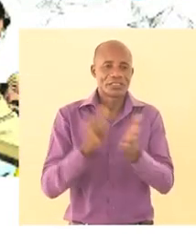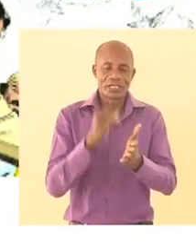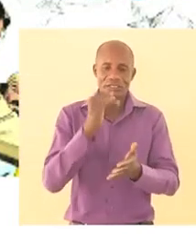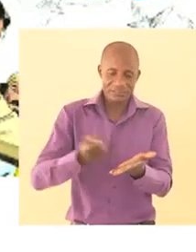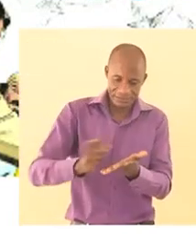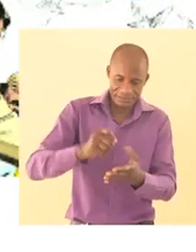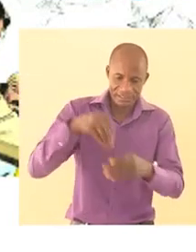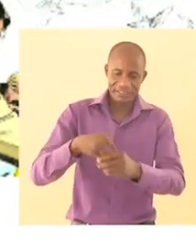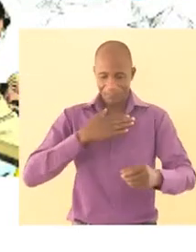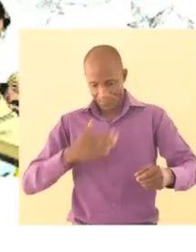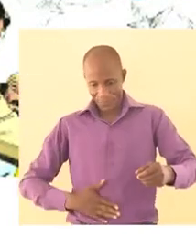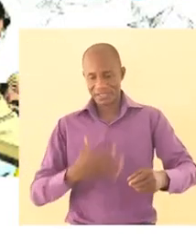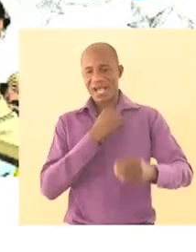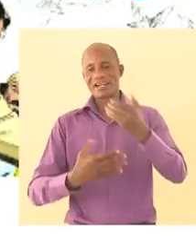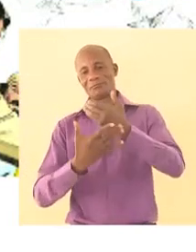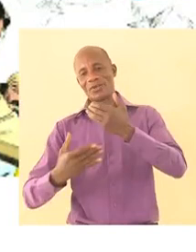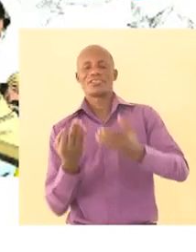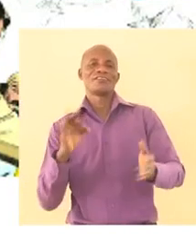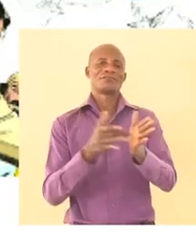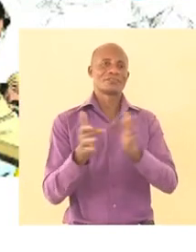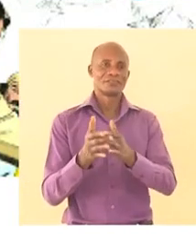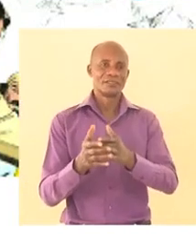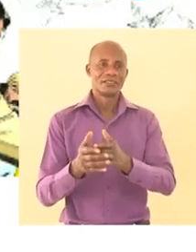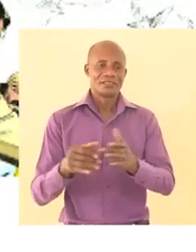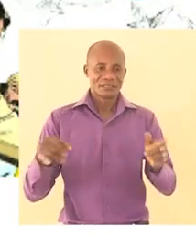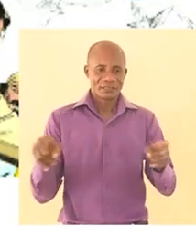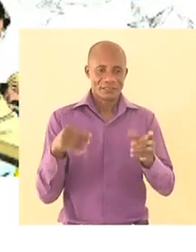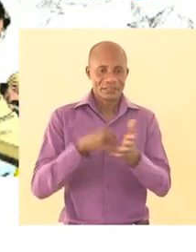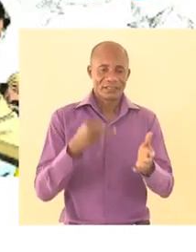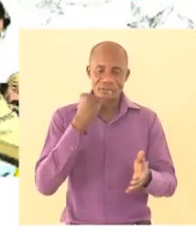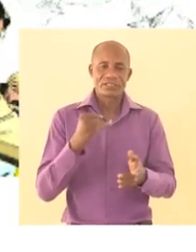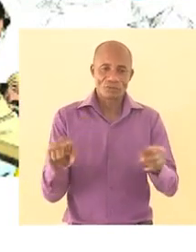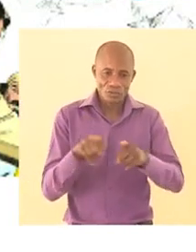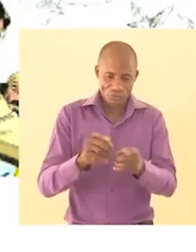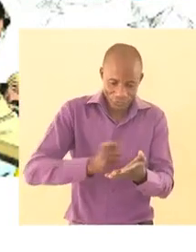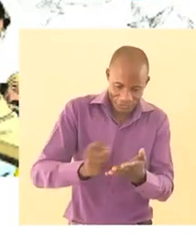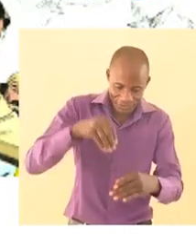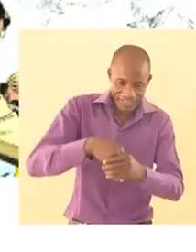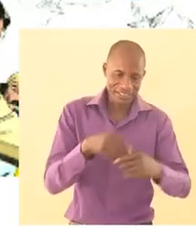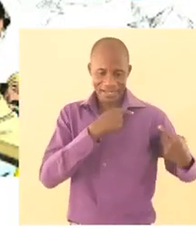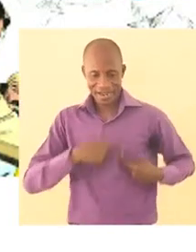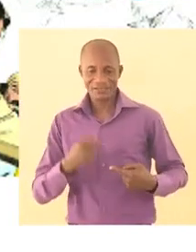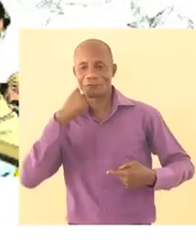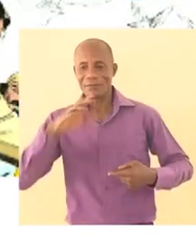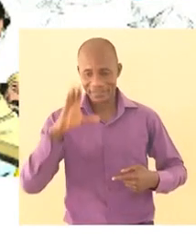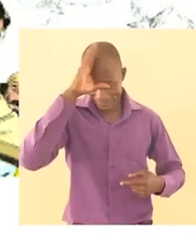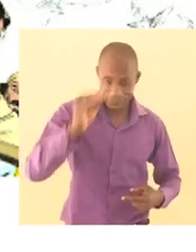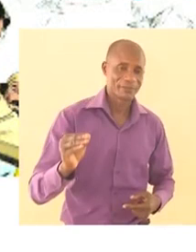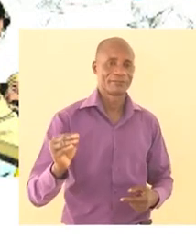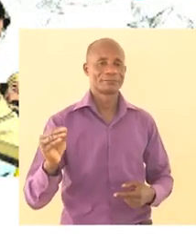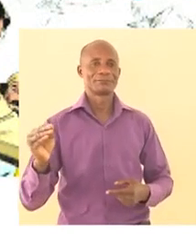blood of Jesus. Amen? It is also written where? In the hearts of men and women, the new